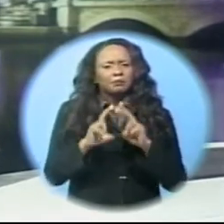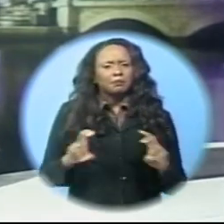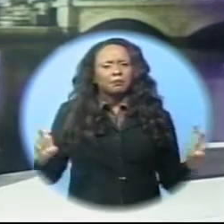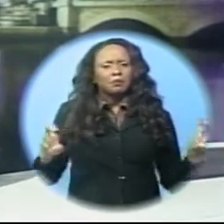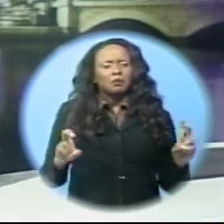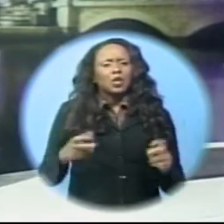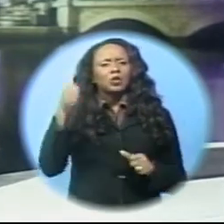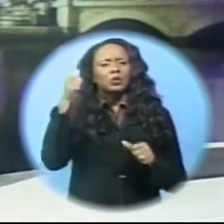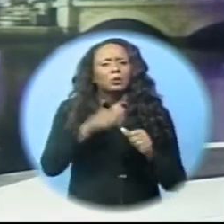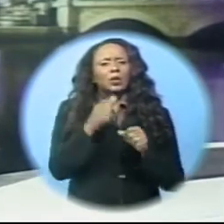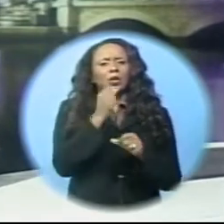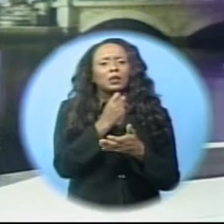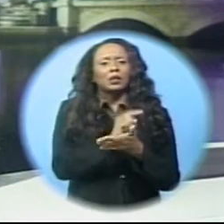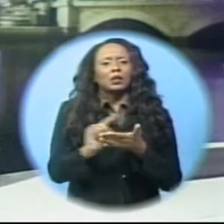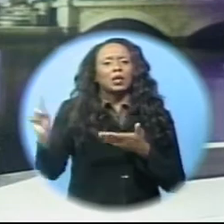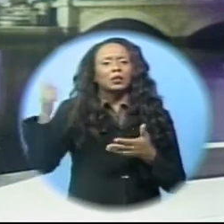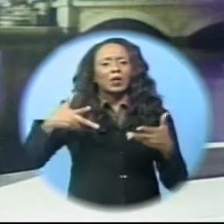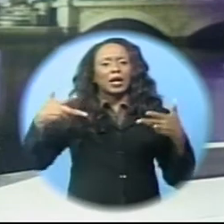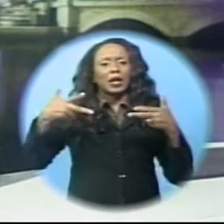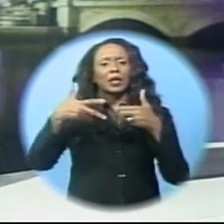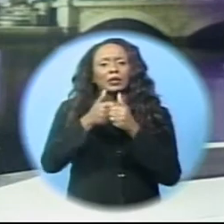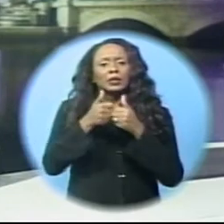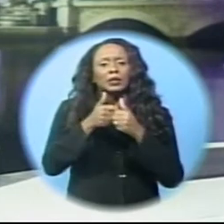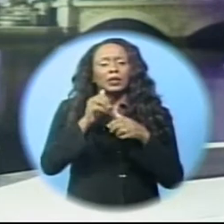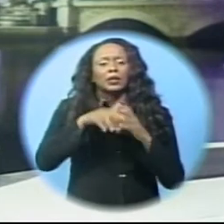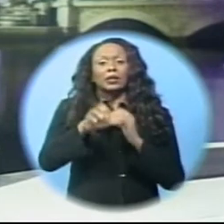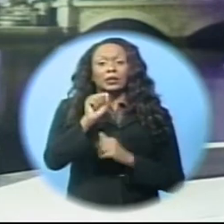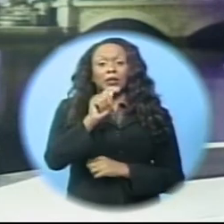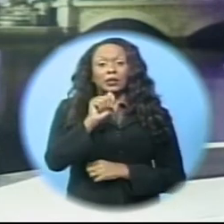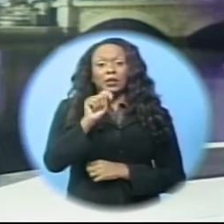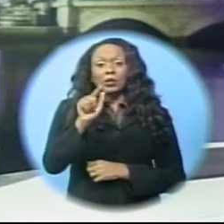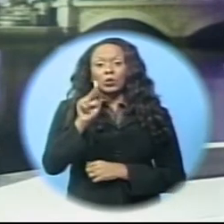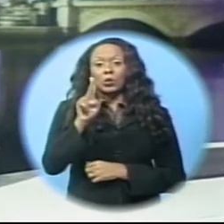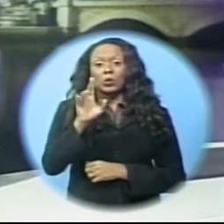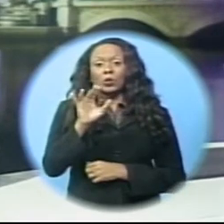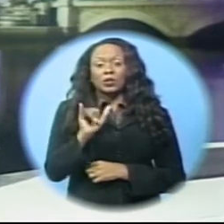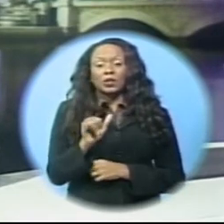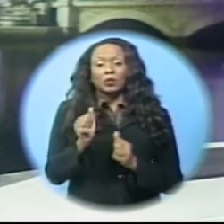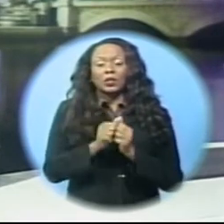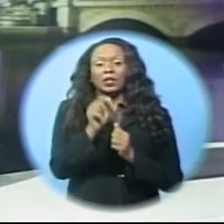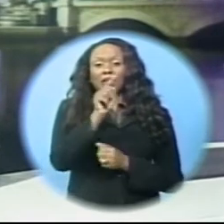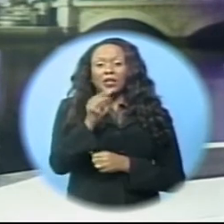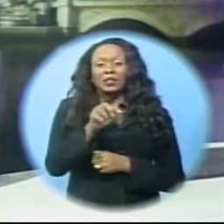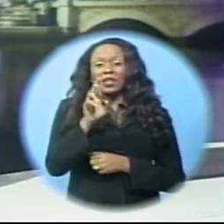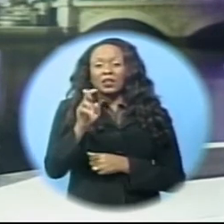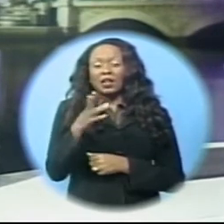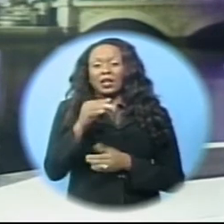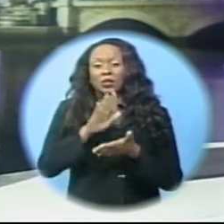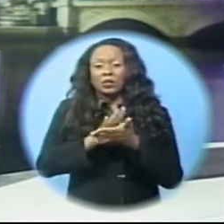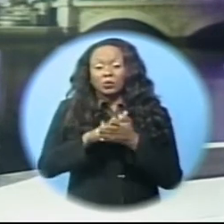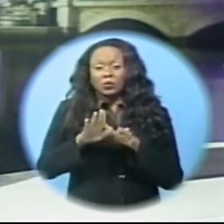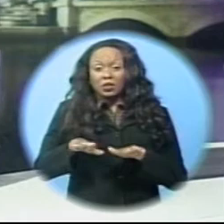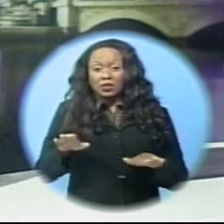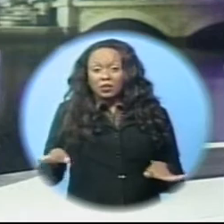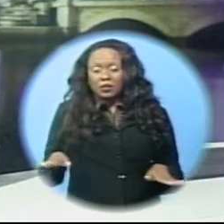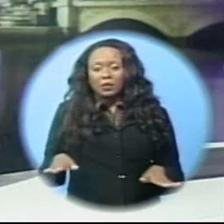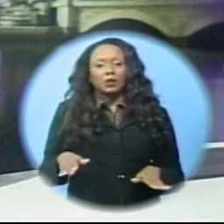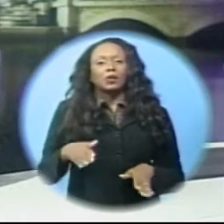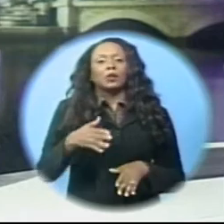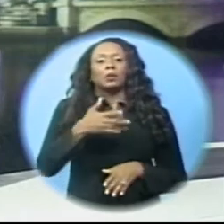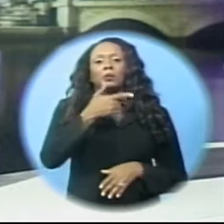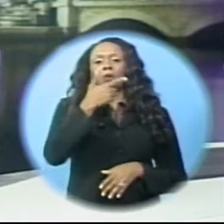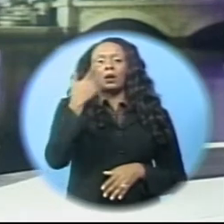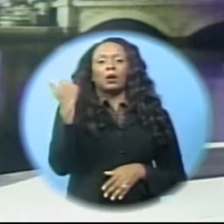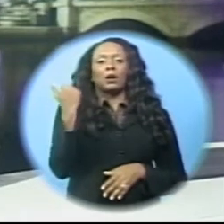being launched into last week's accident at Bentham's in St. Lucie involving a route taxi. And that's because a video allegedly